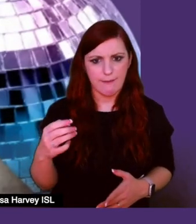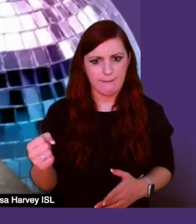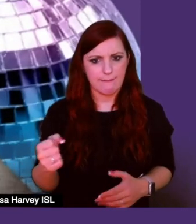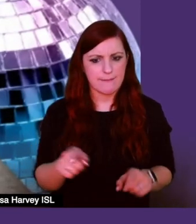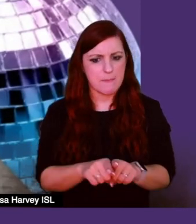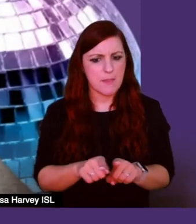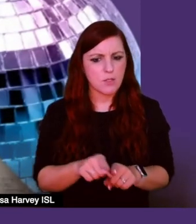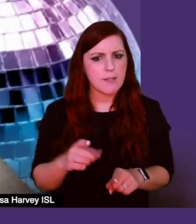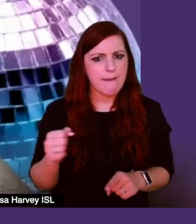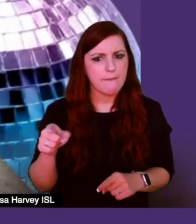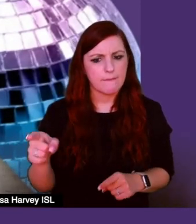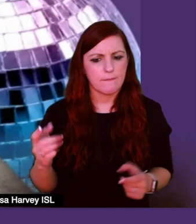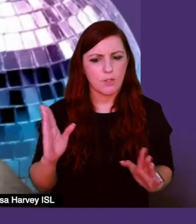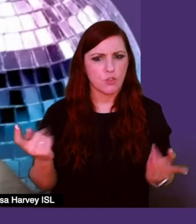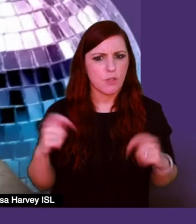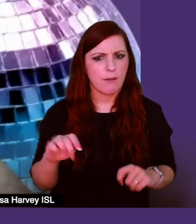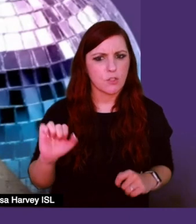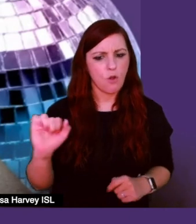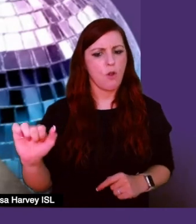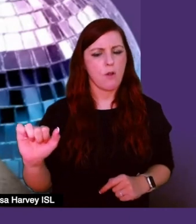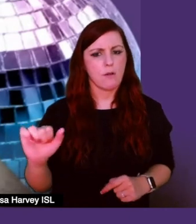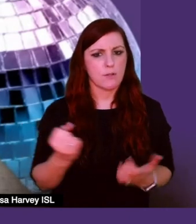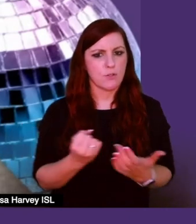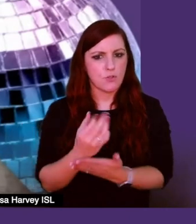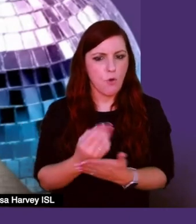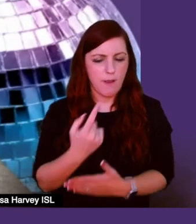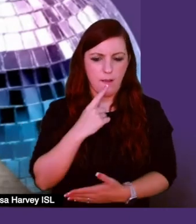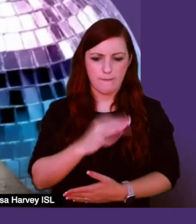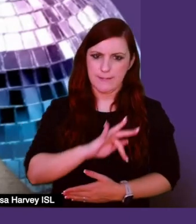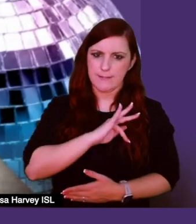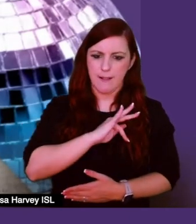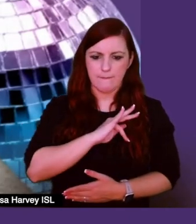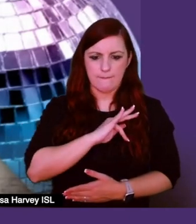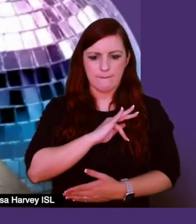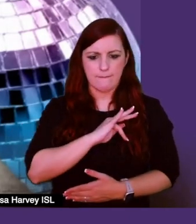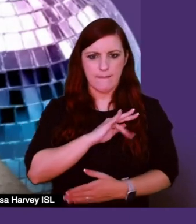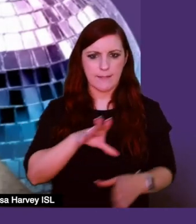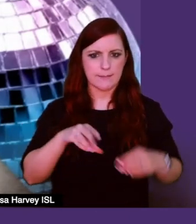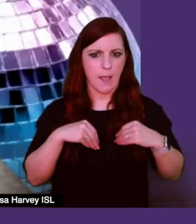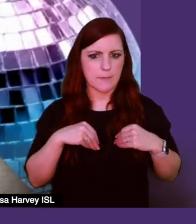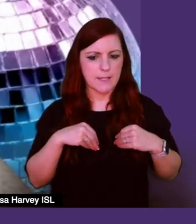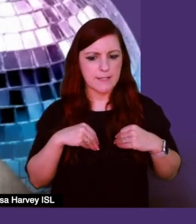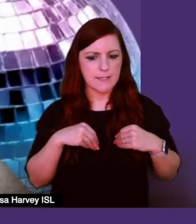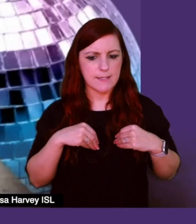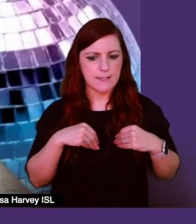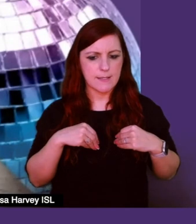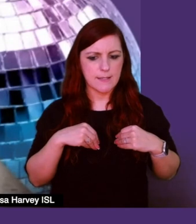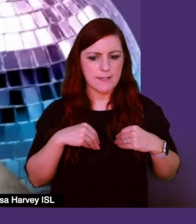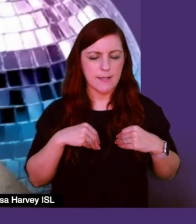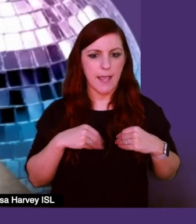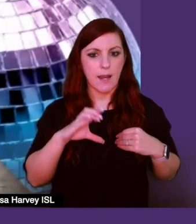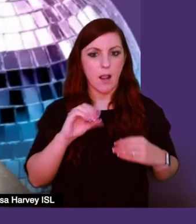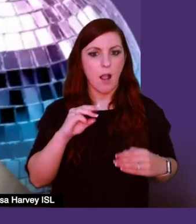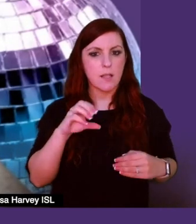has also shared her story of self-acceptance in